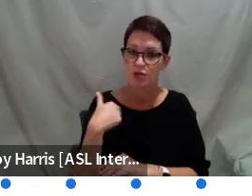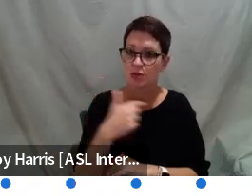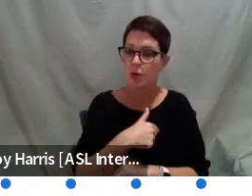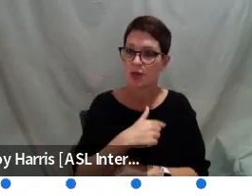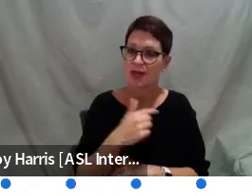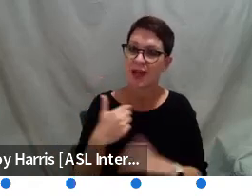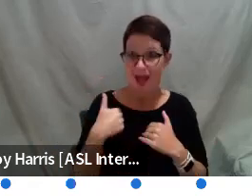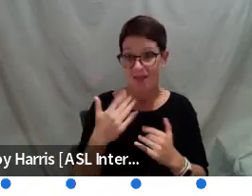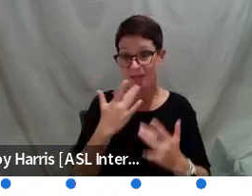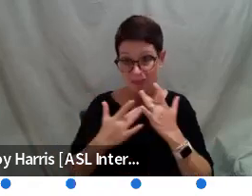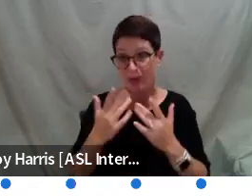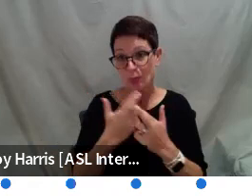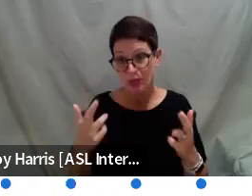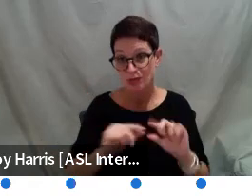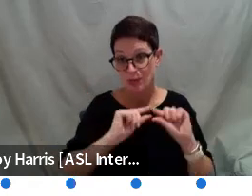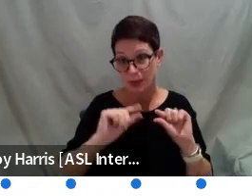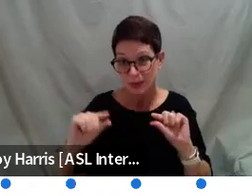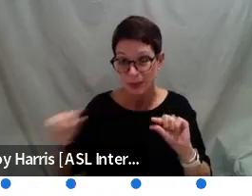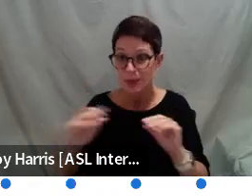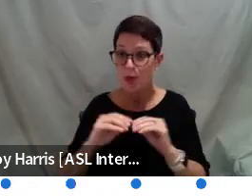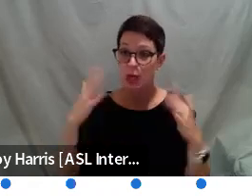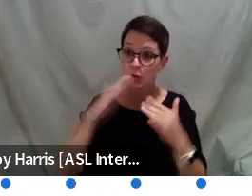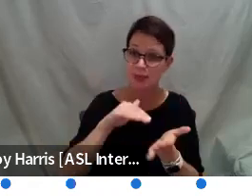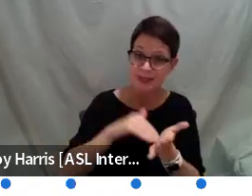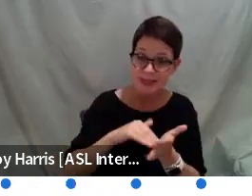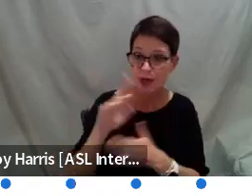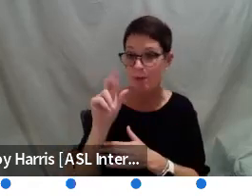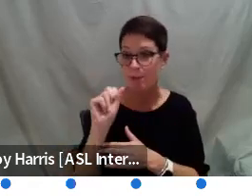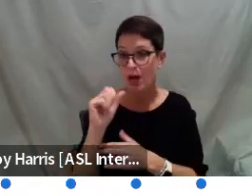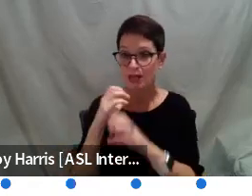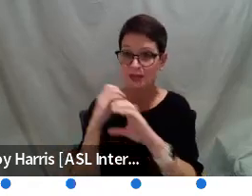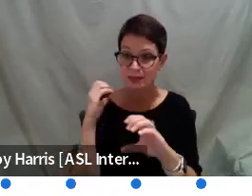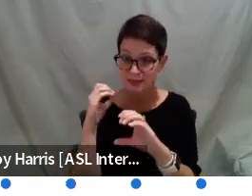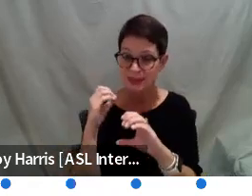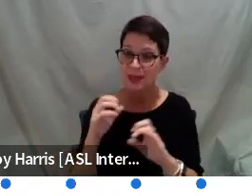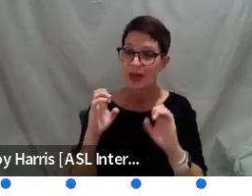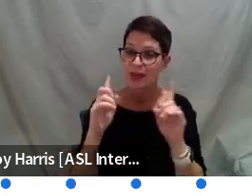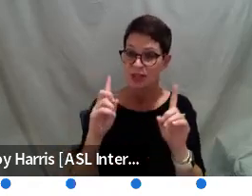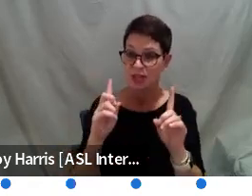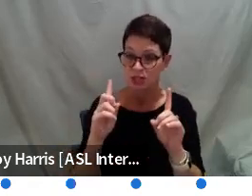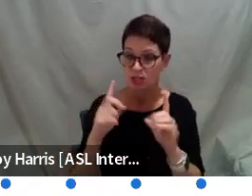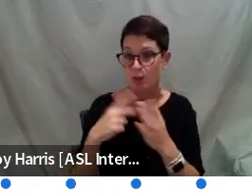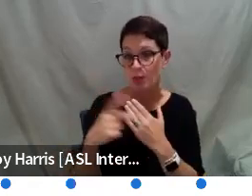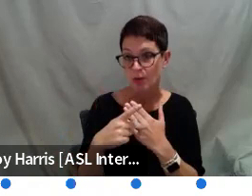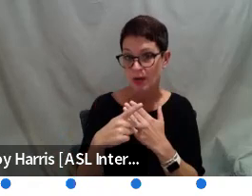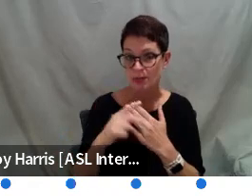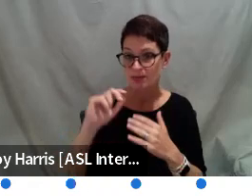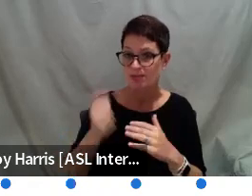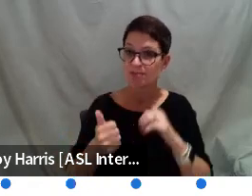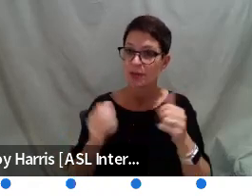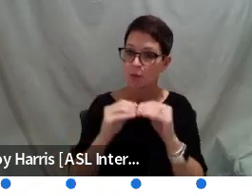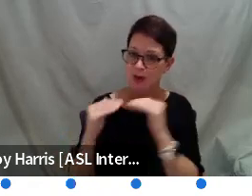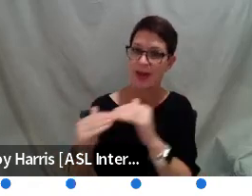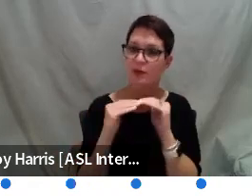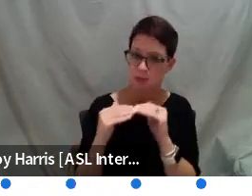limited resources like cooling centers and buses and educational initiatives more